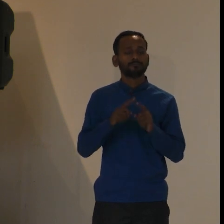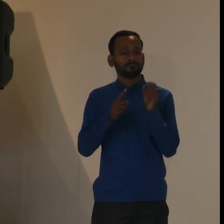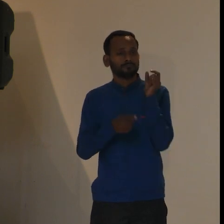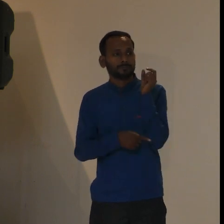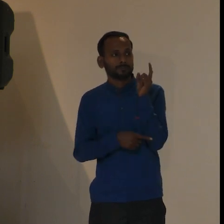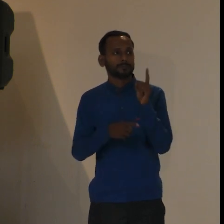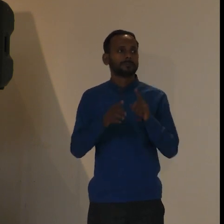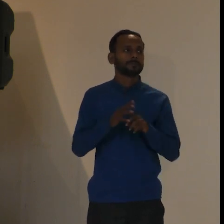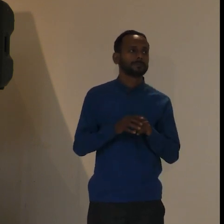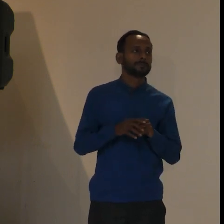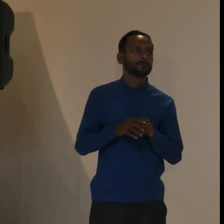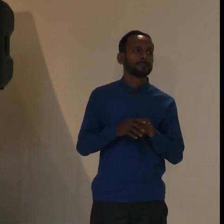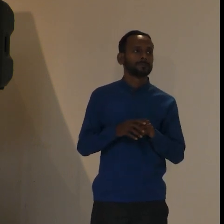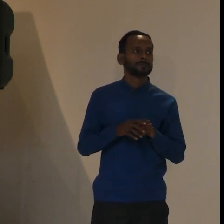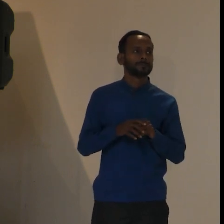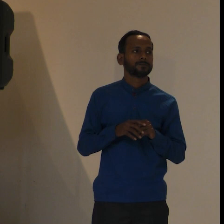lastly,